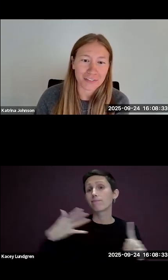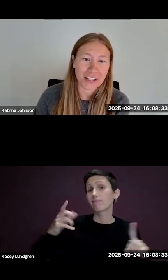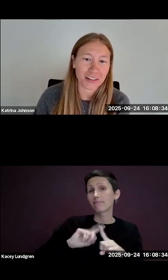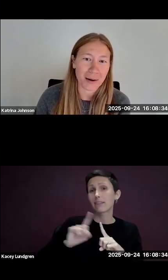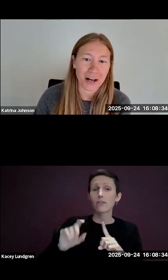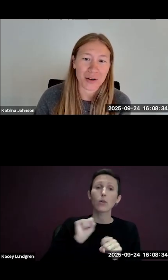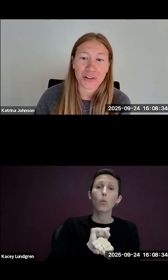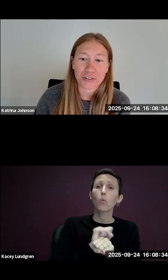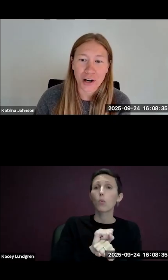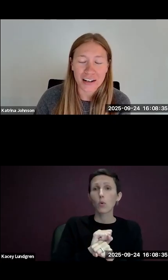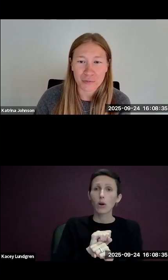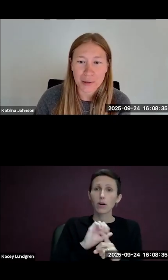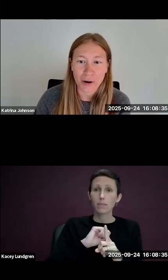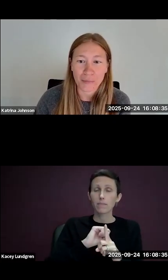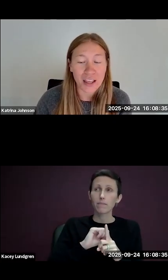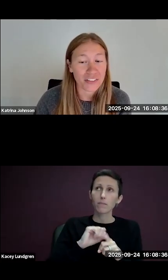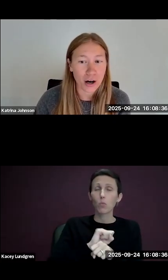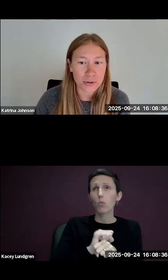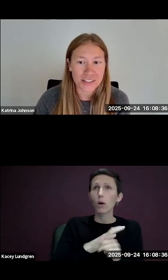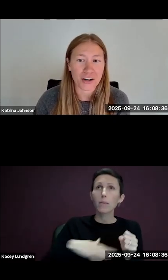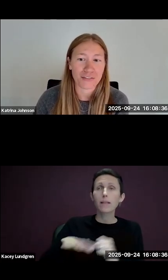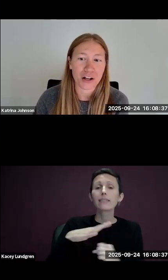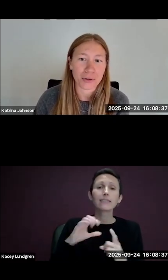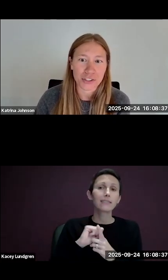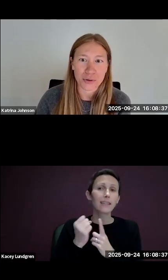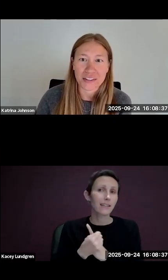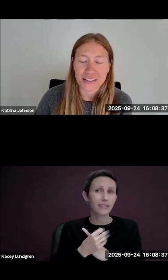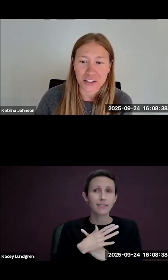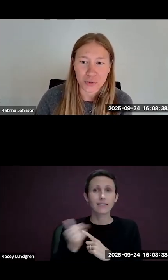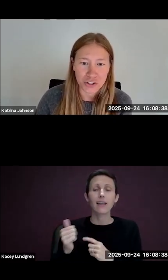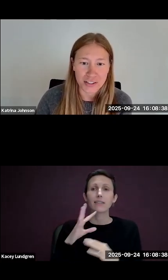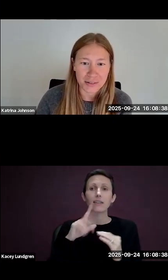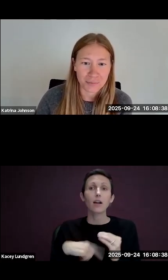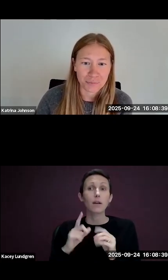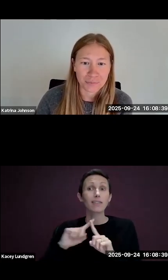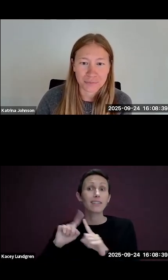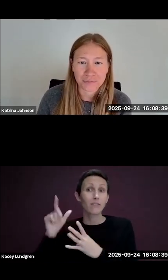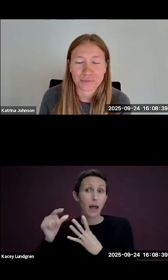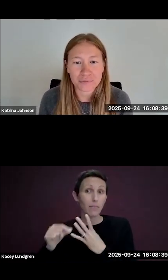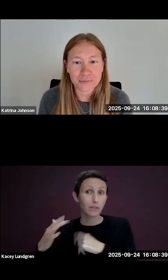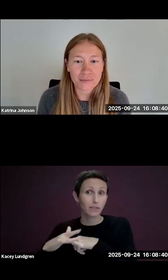to effectively collaborate with a variety of people and the options that are available to you in these situations.